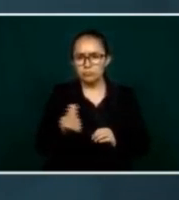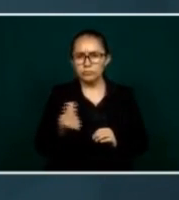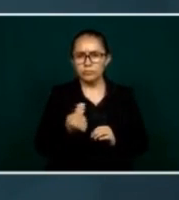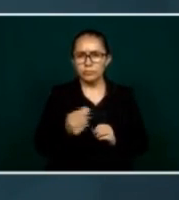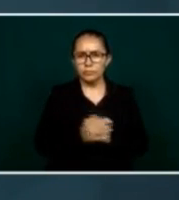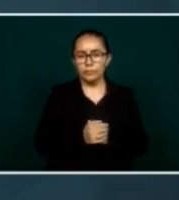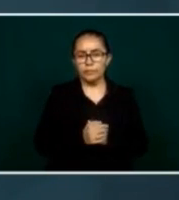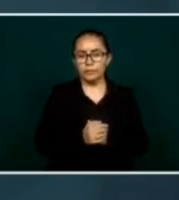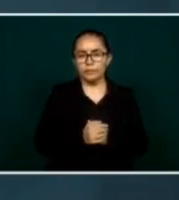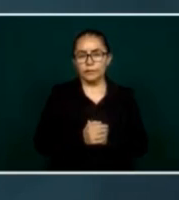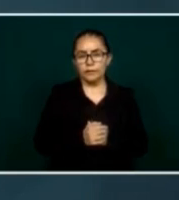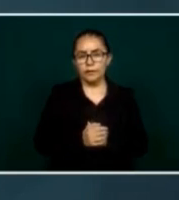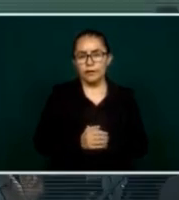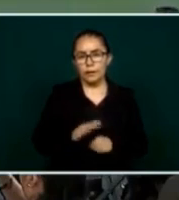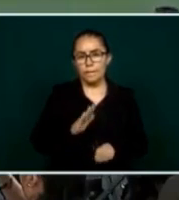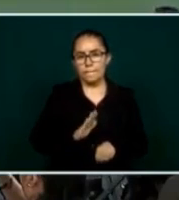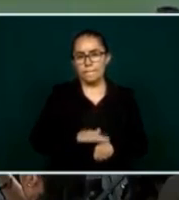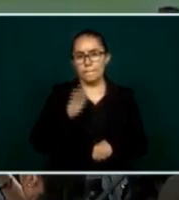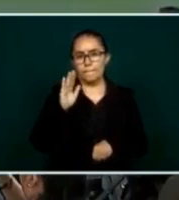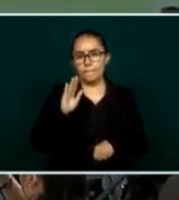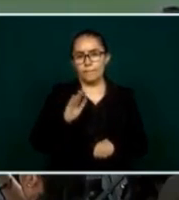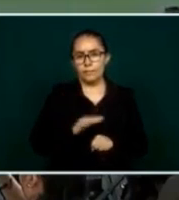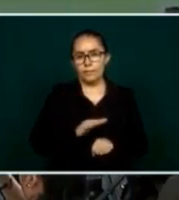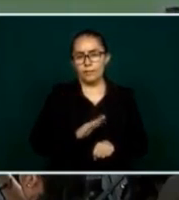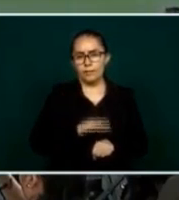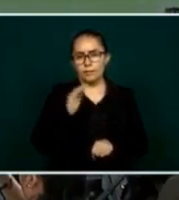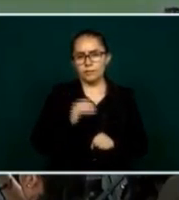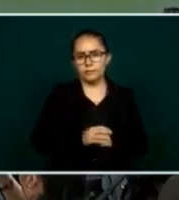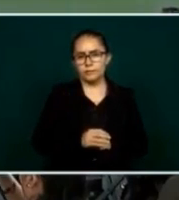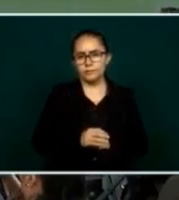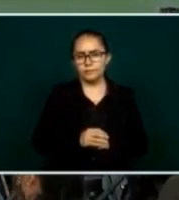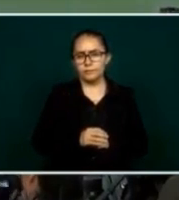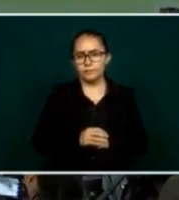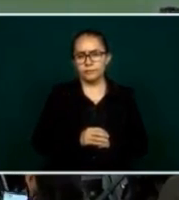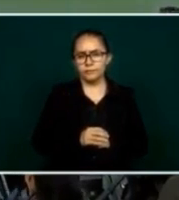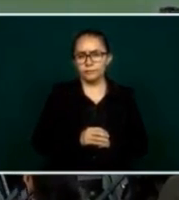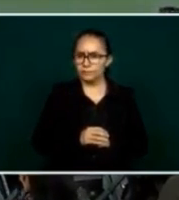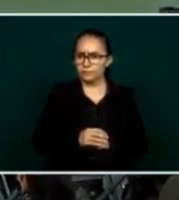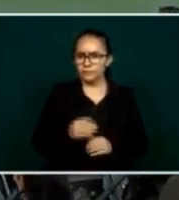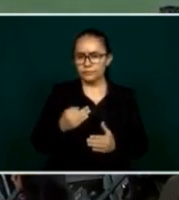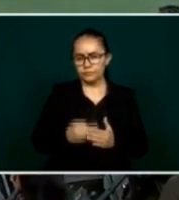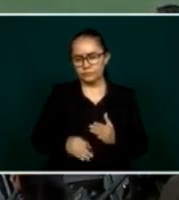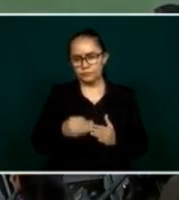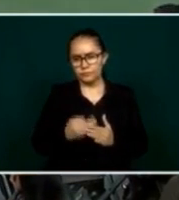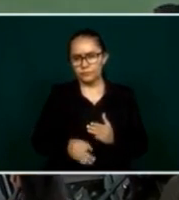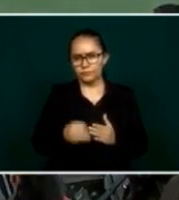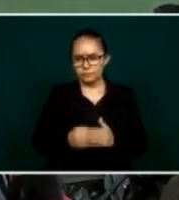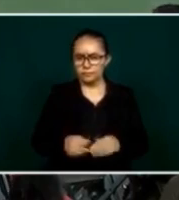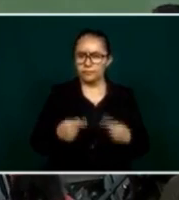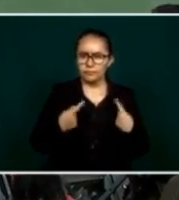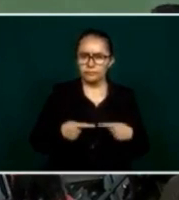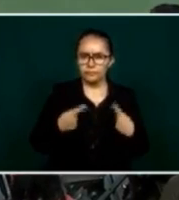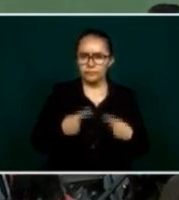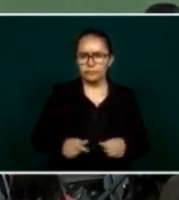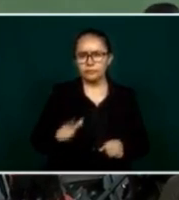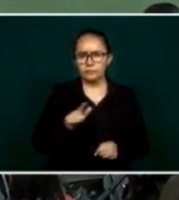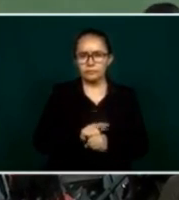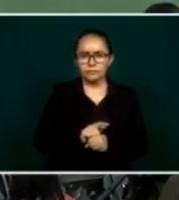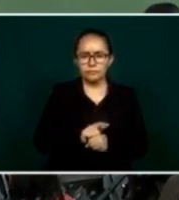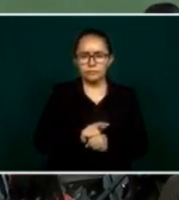identified that we require a greater number of effective.